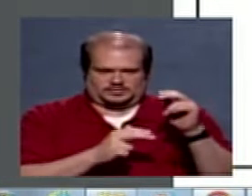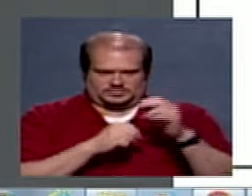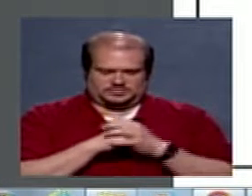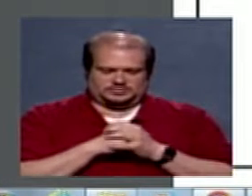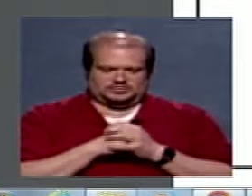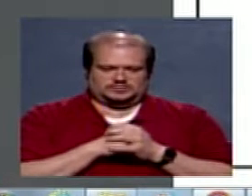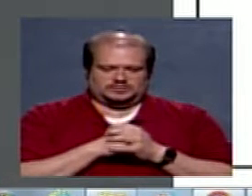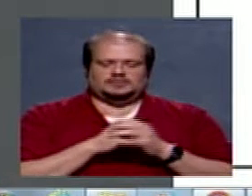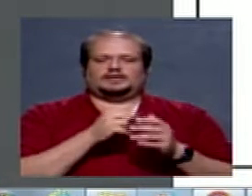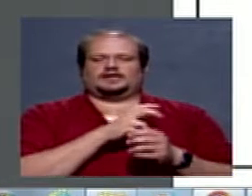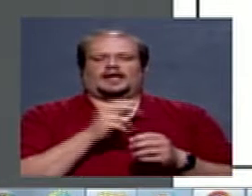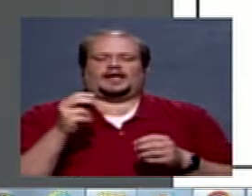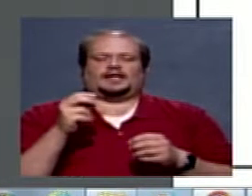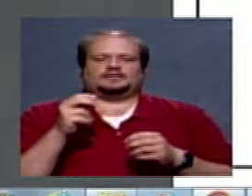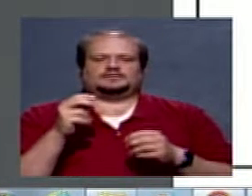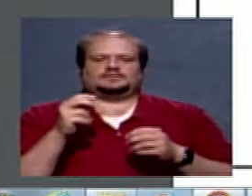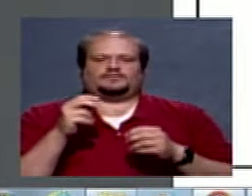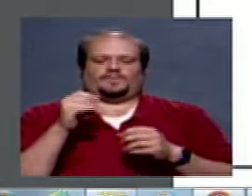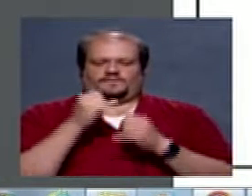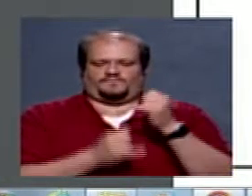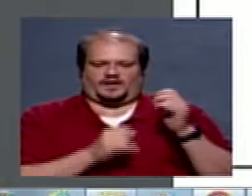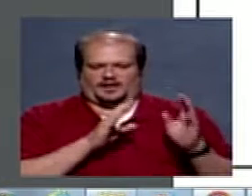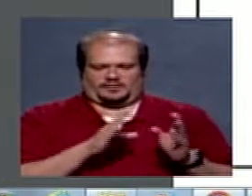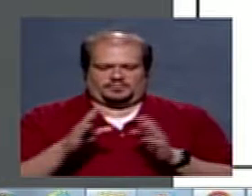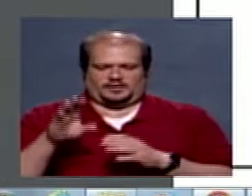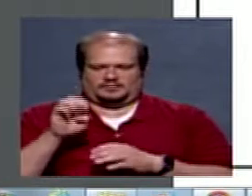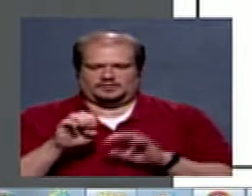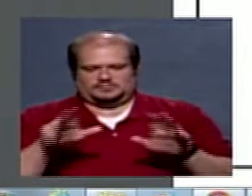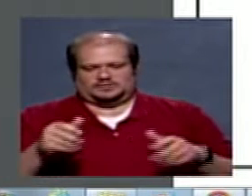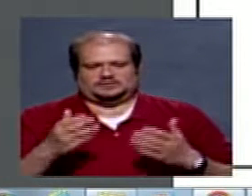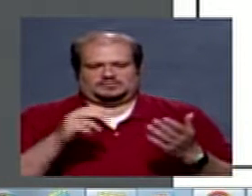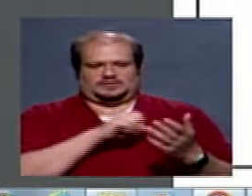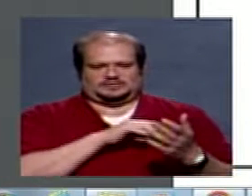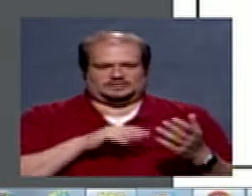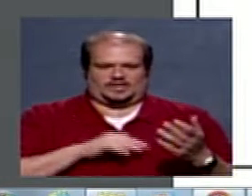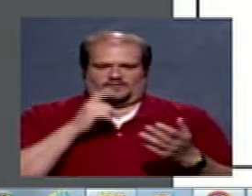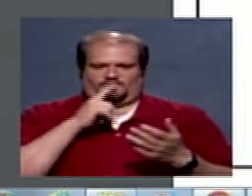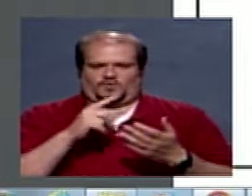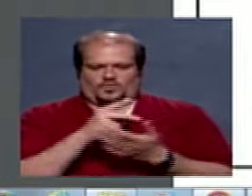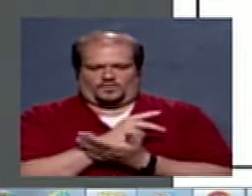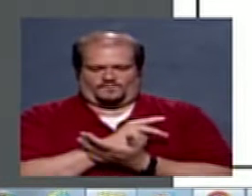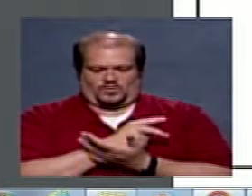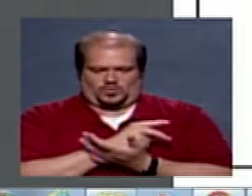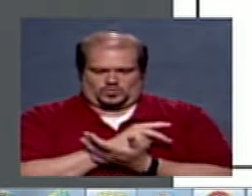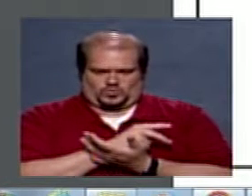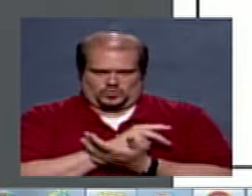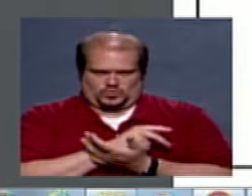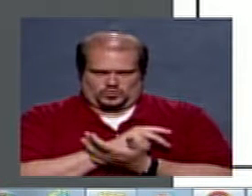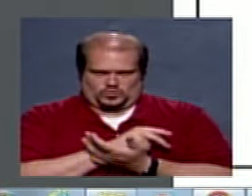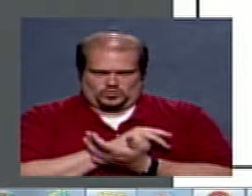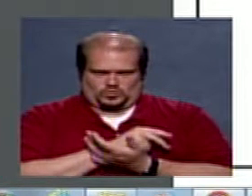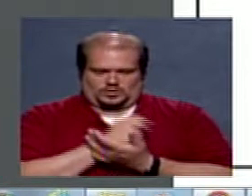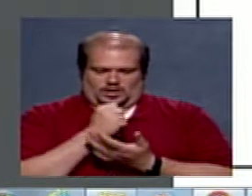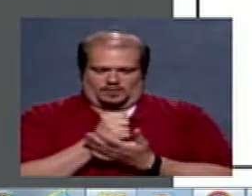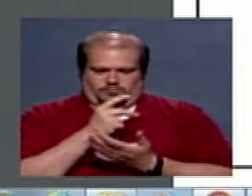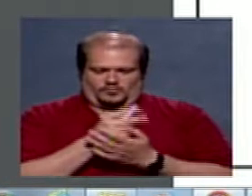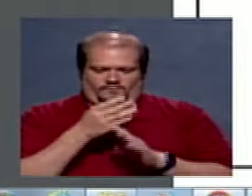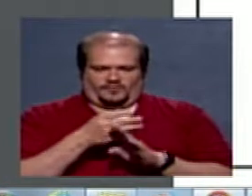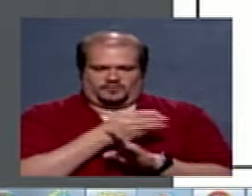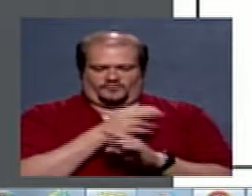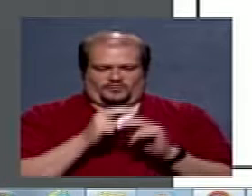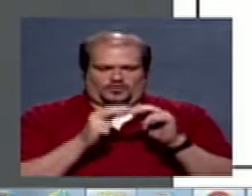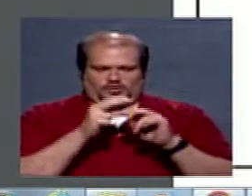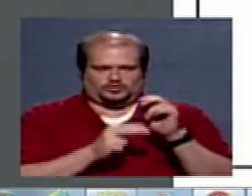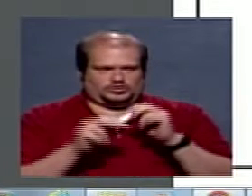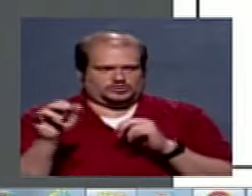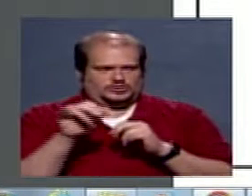construction, and final plans must be submitted to staff for review and approval prior to construction